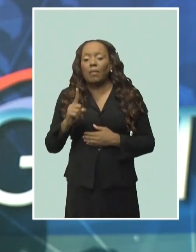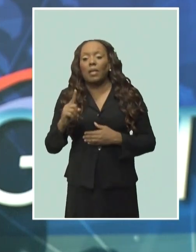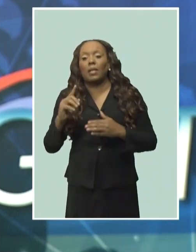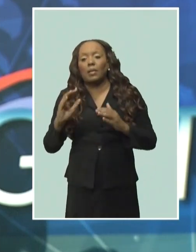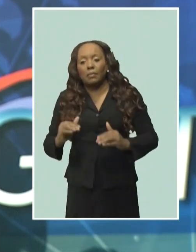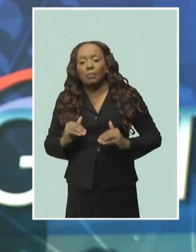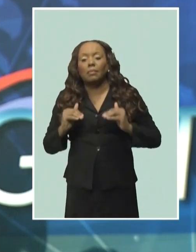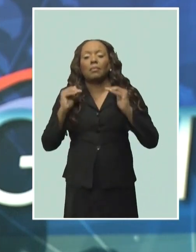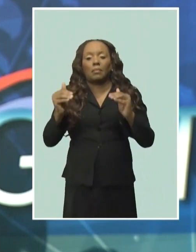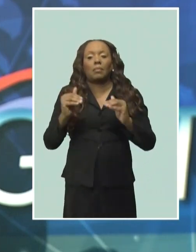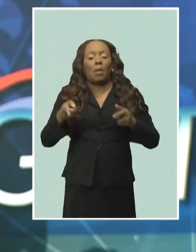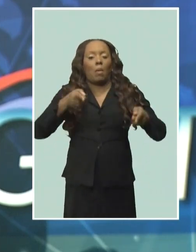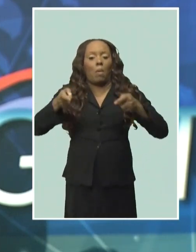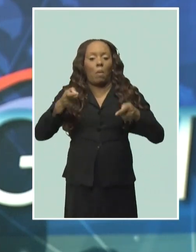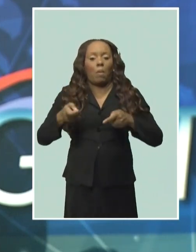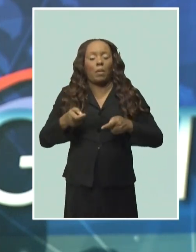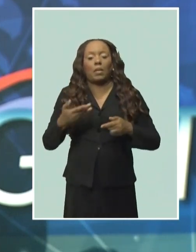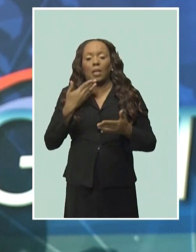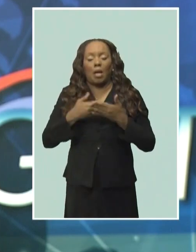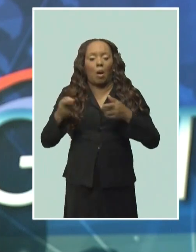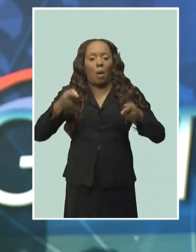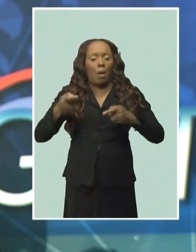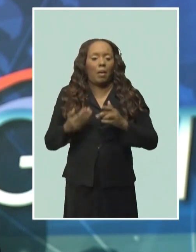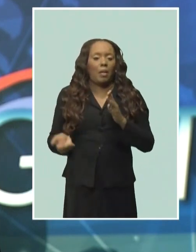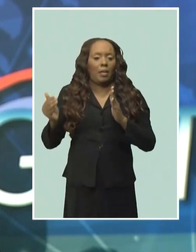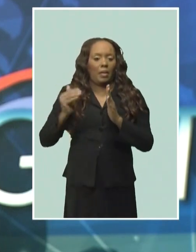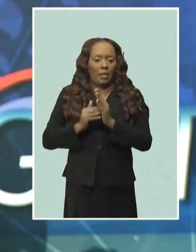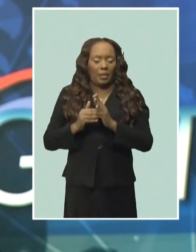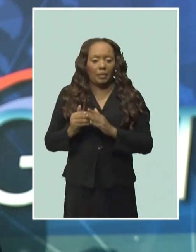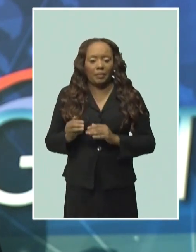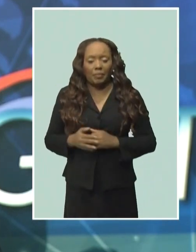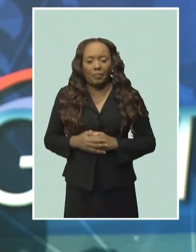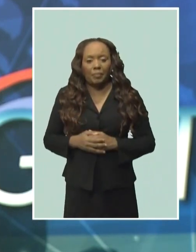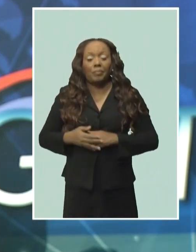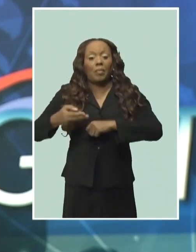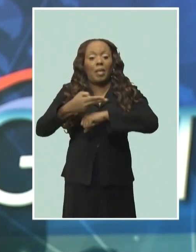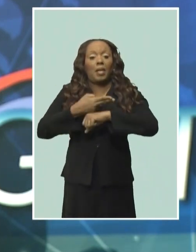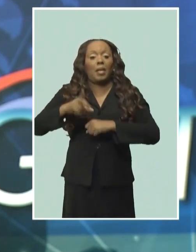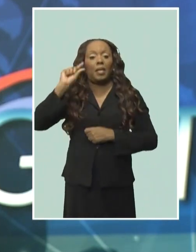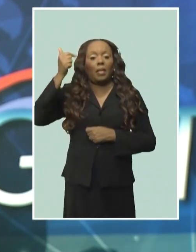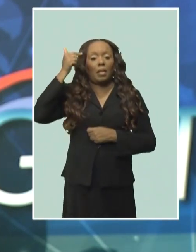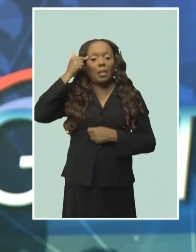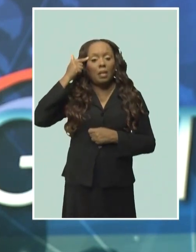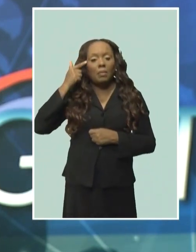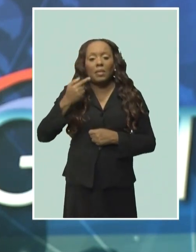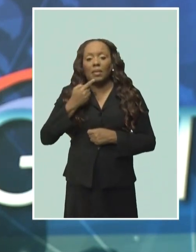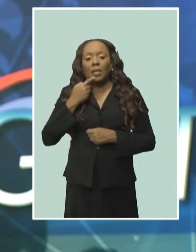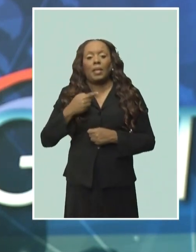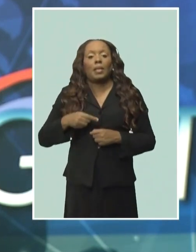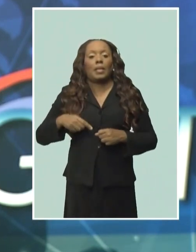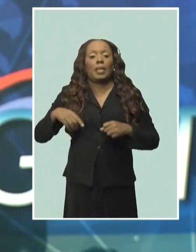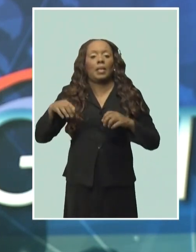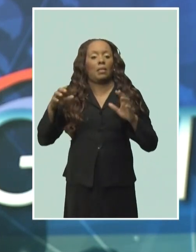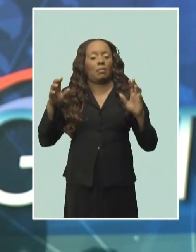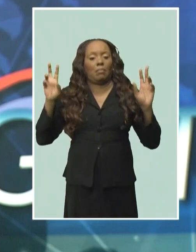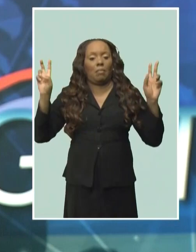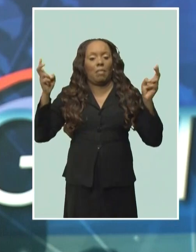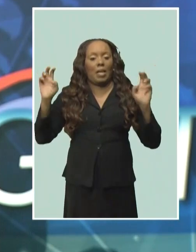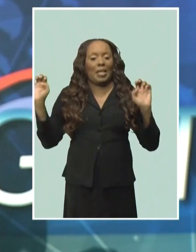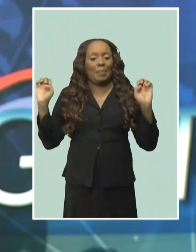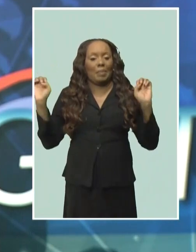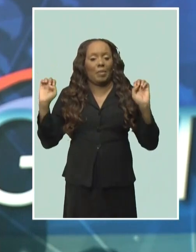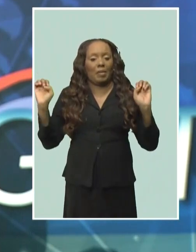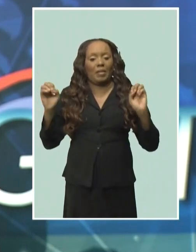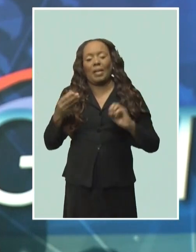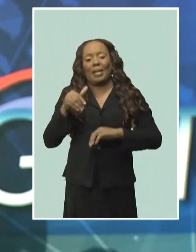democratic order in Haiti. Well, Haiti's government has extended a state of emergency and nighttime